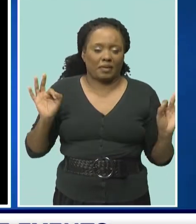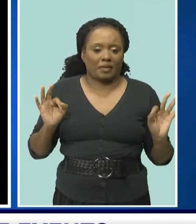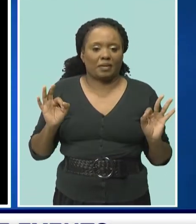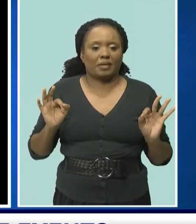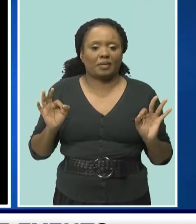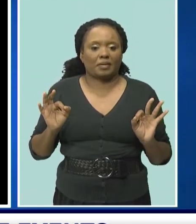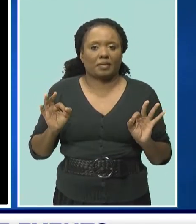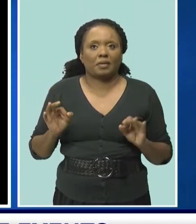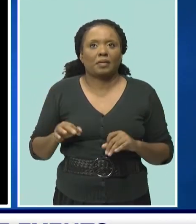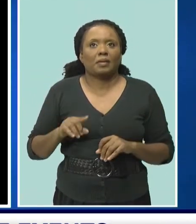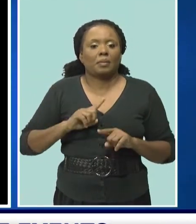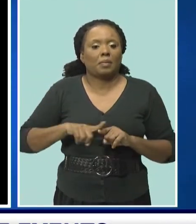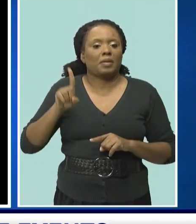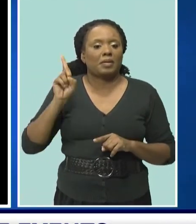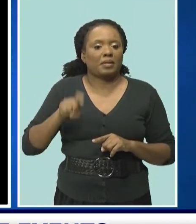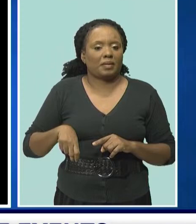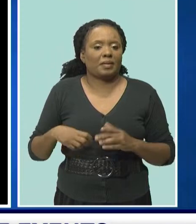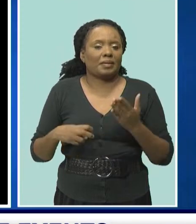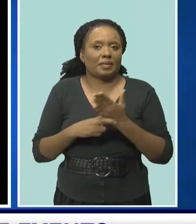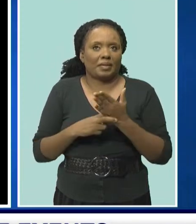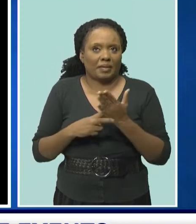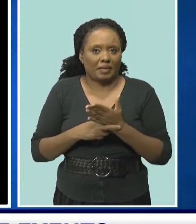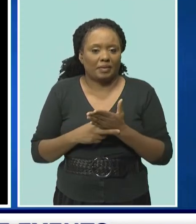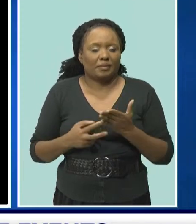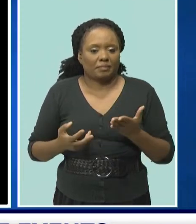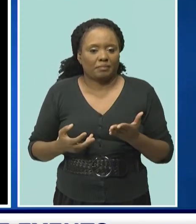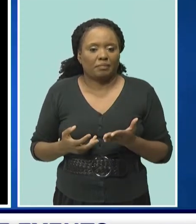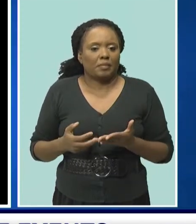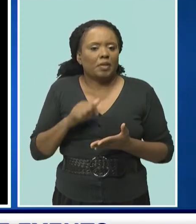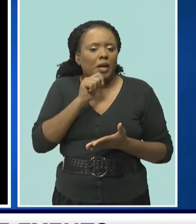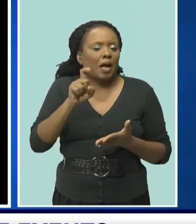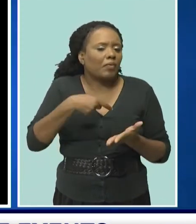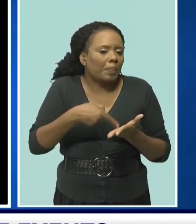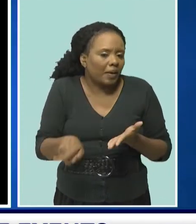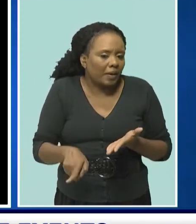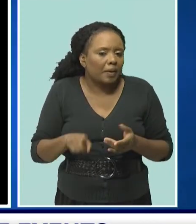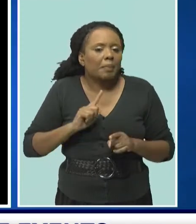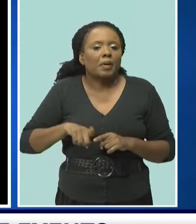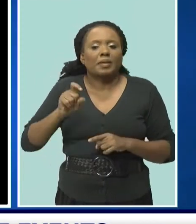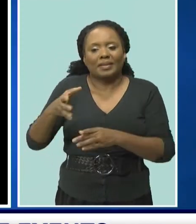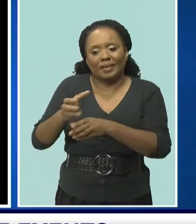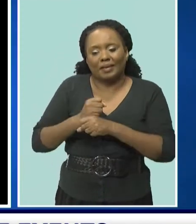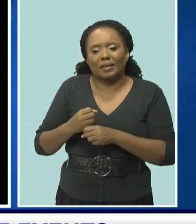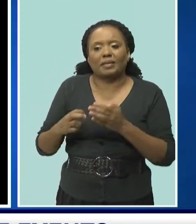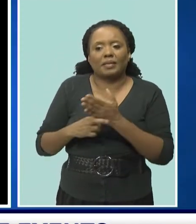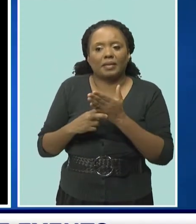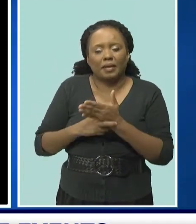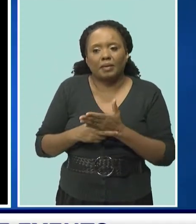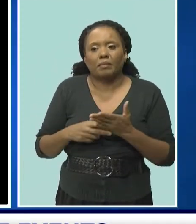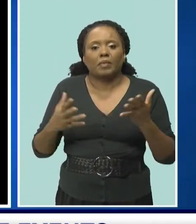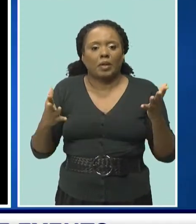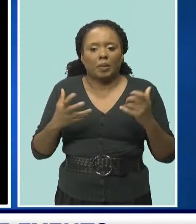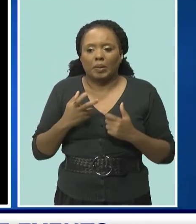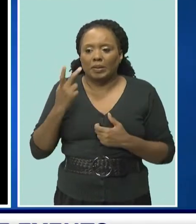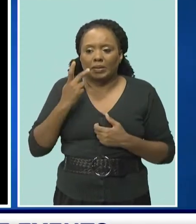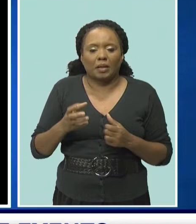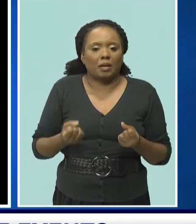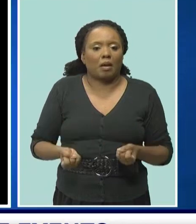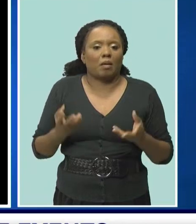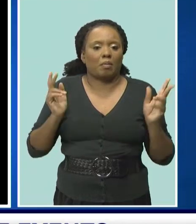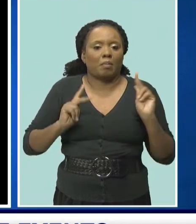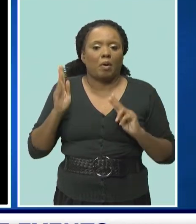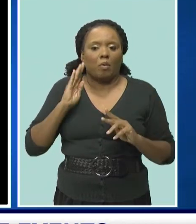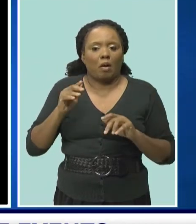have a ticket for admission just so that we can manage the flow of people and the numbers expected to flock to Kensington